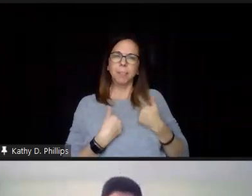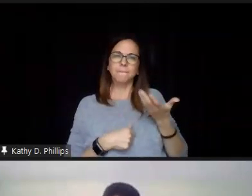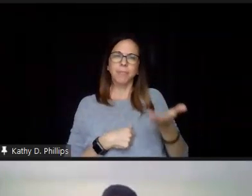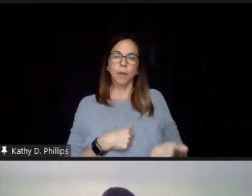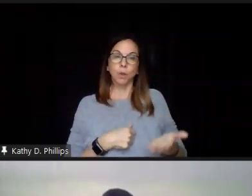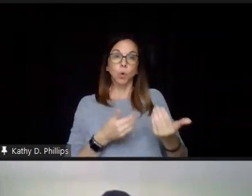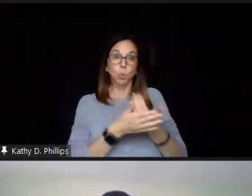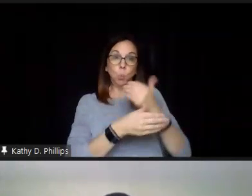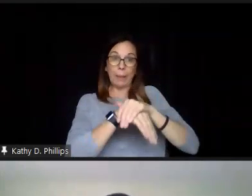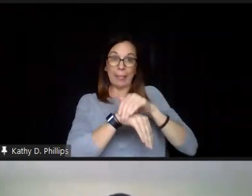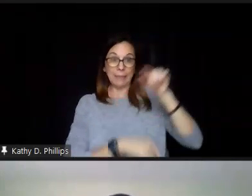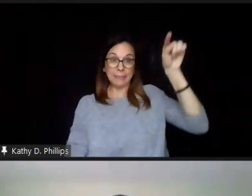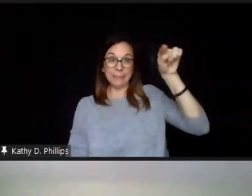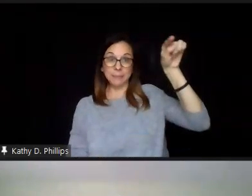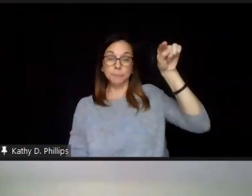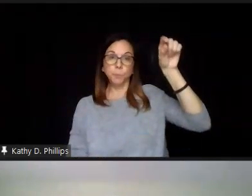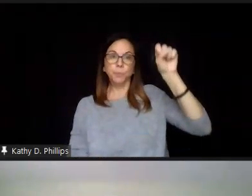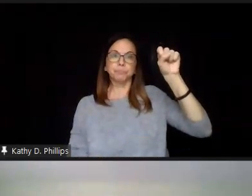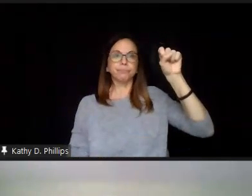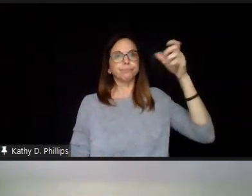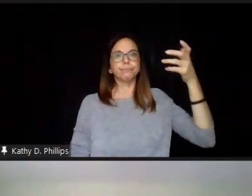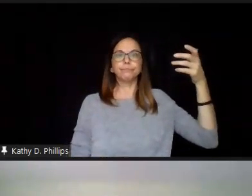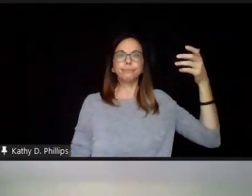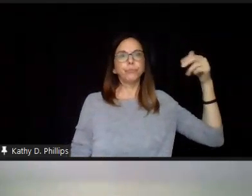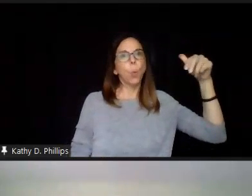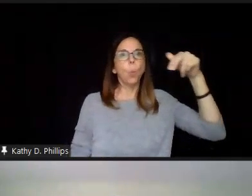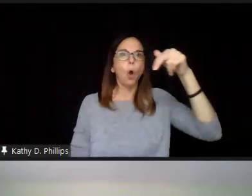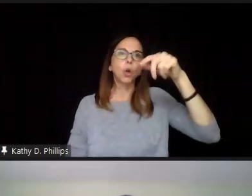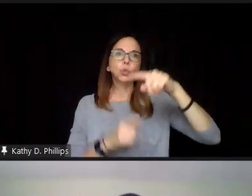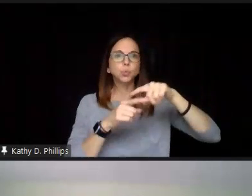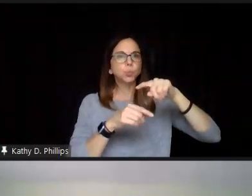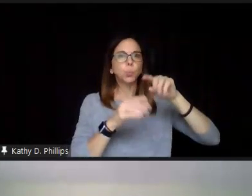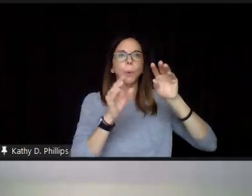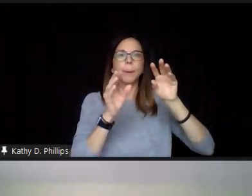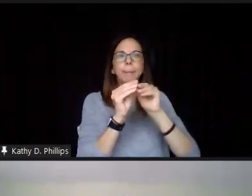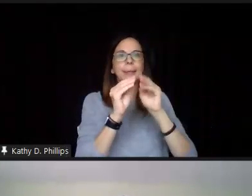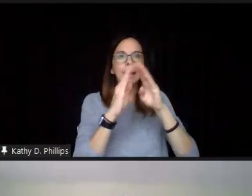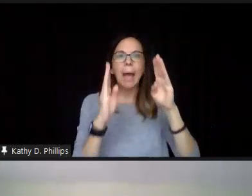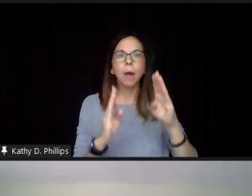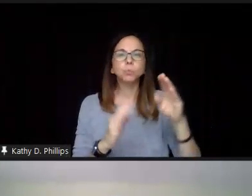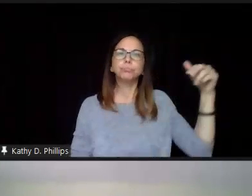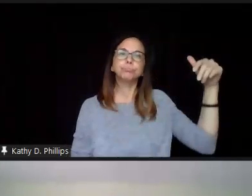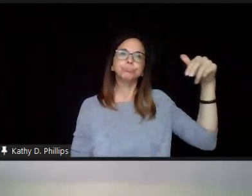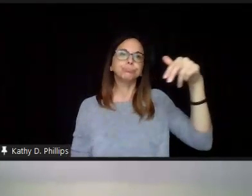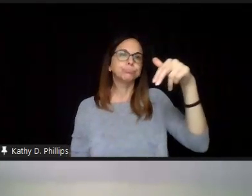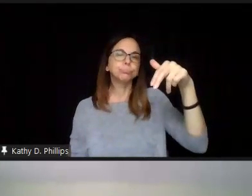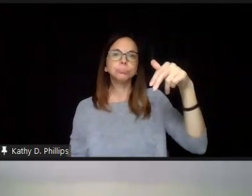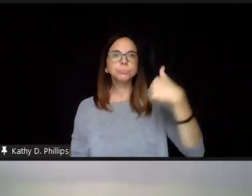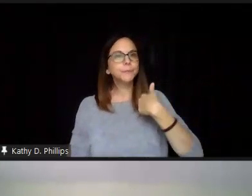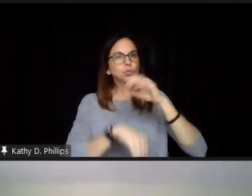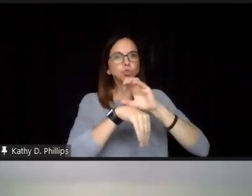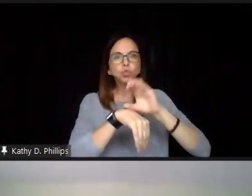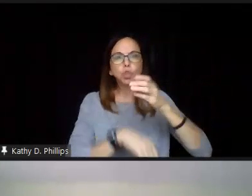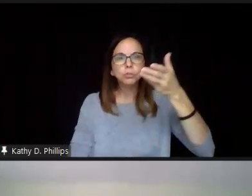in a New England town, you can walk to the meeting house in the center of the town and have your